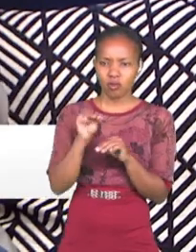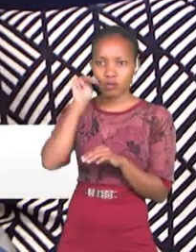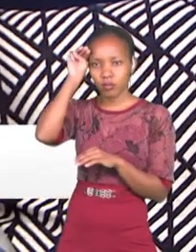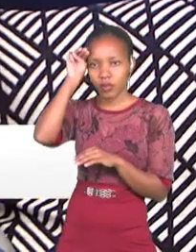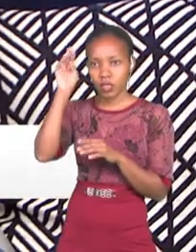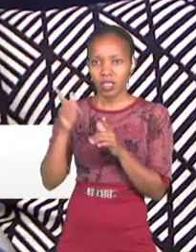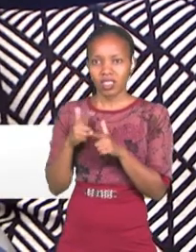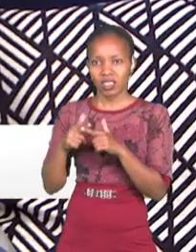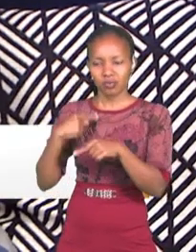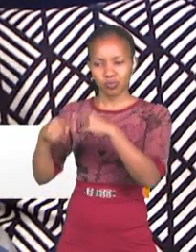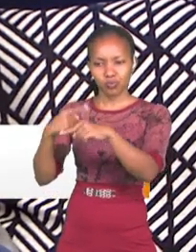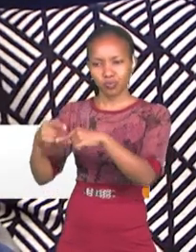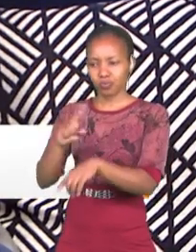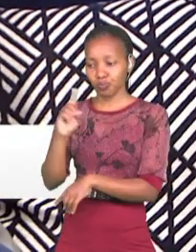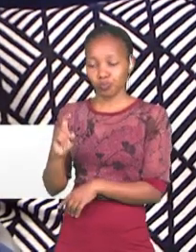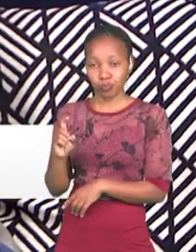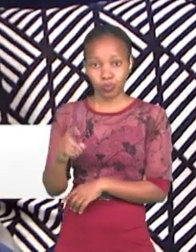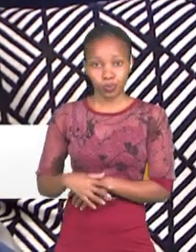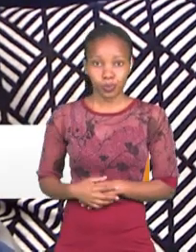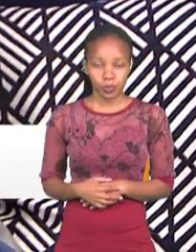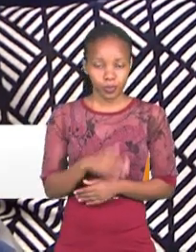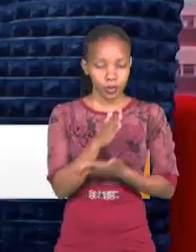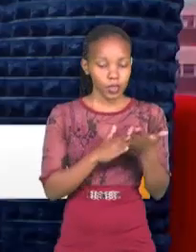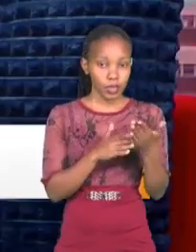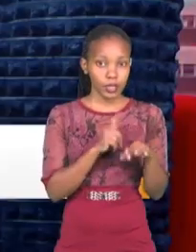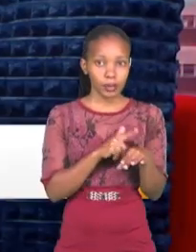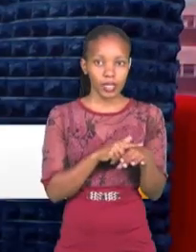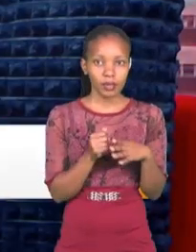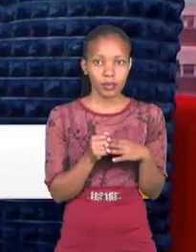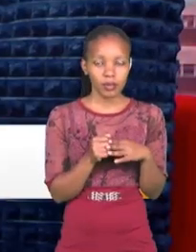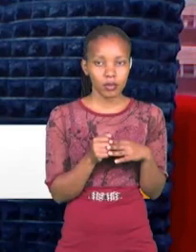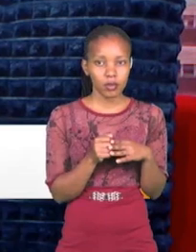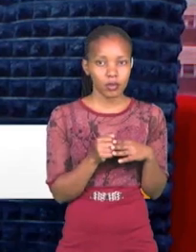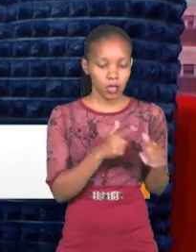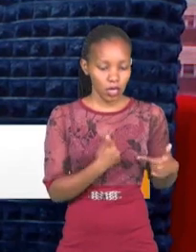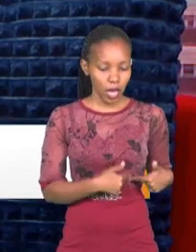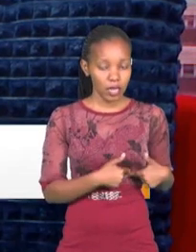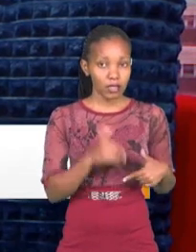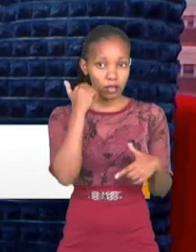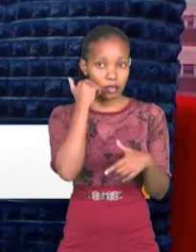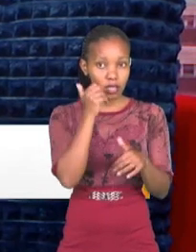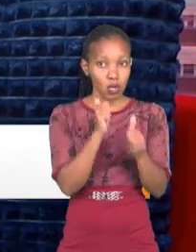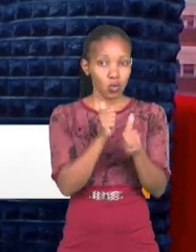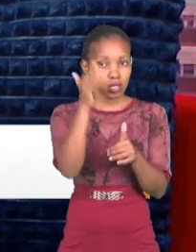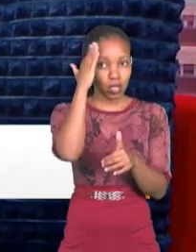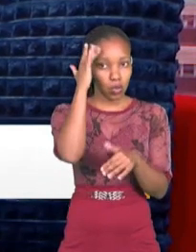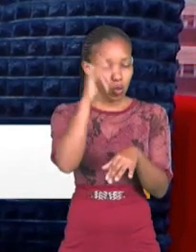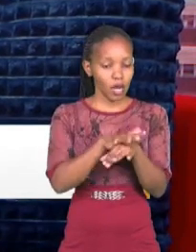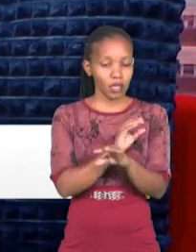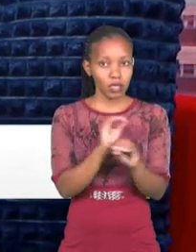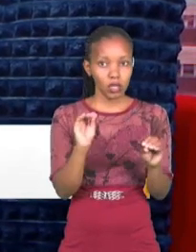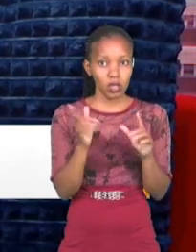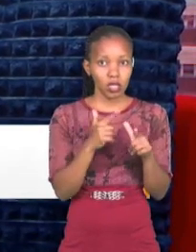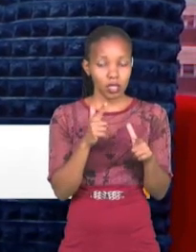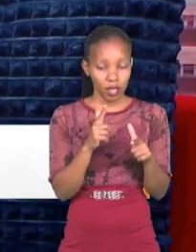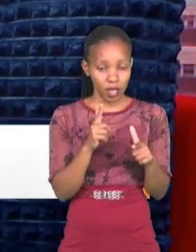carries forward? Have you ever had such situations? Sometimes some congenital heart disease which are not detected become problematic